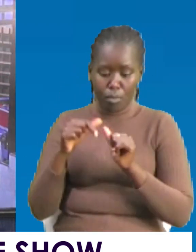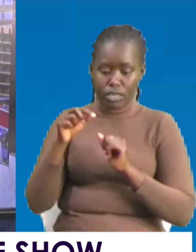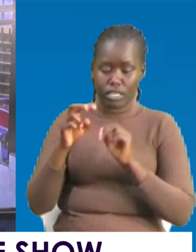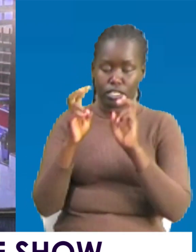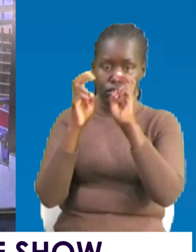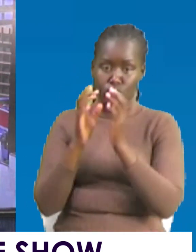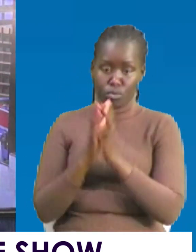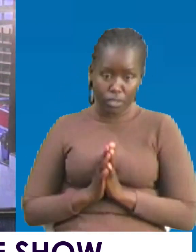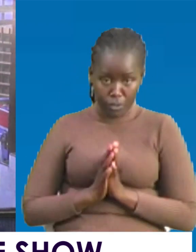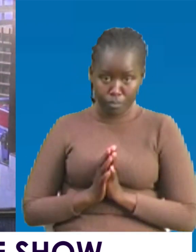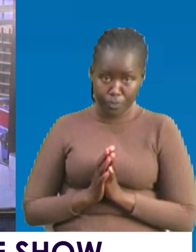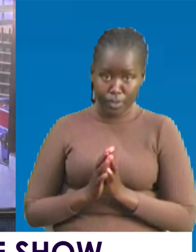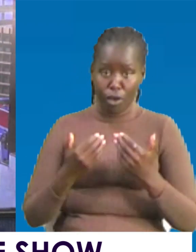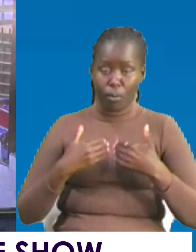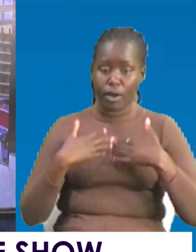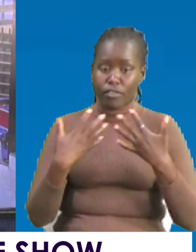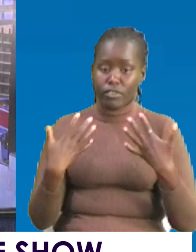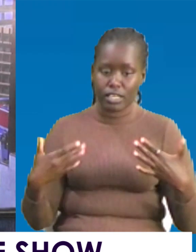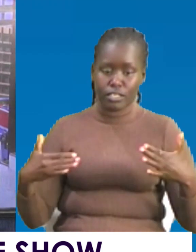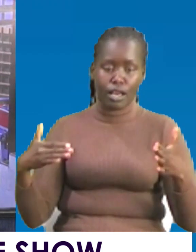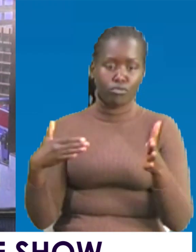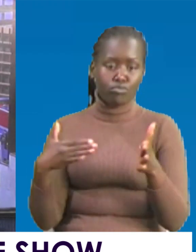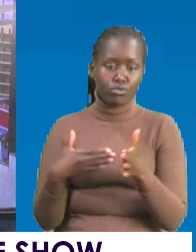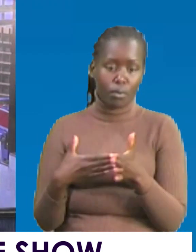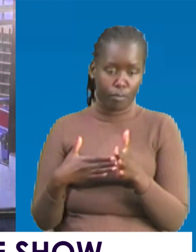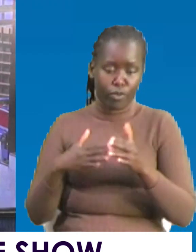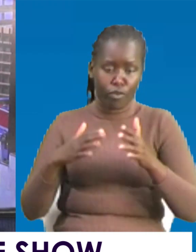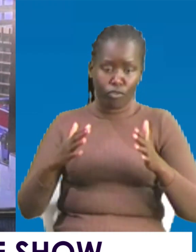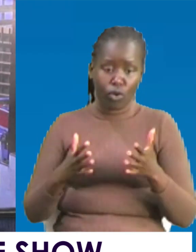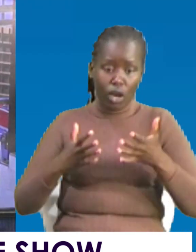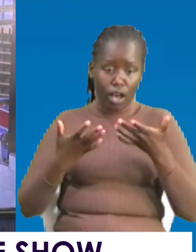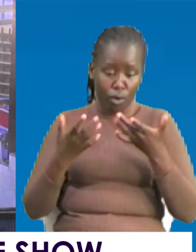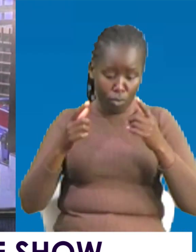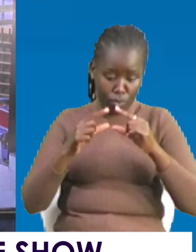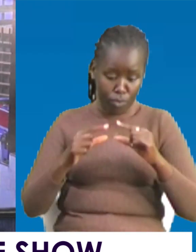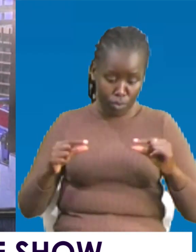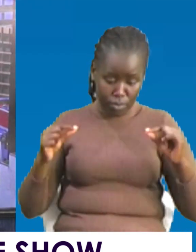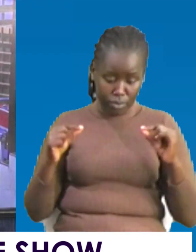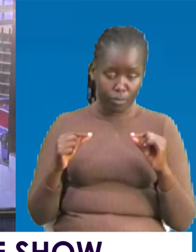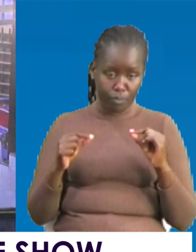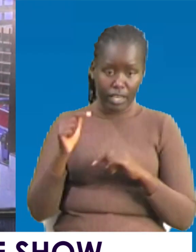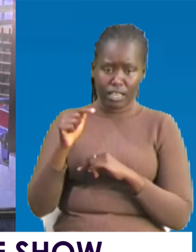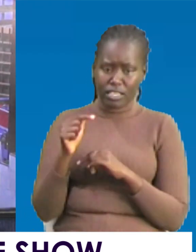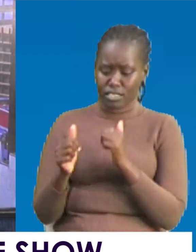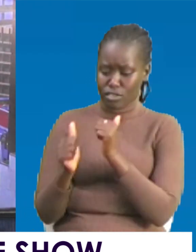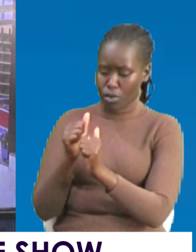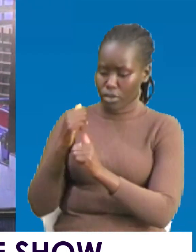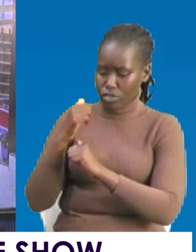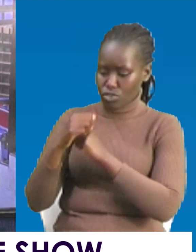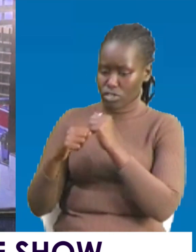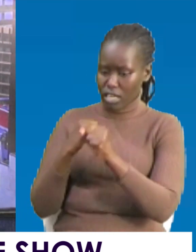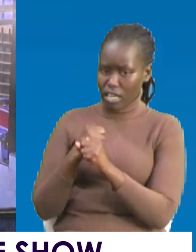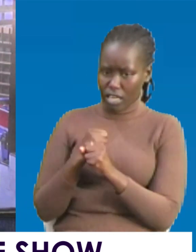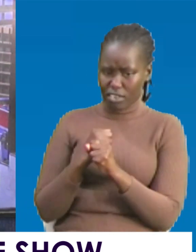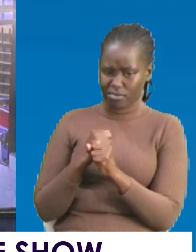Because there are things that have to stop. For how long? For how long? This is which year since we gained independence?